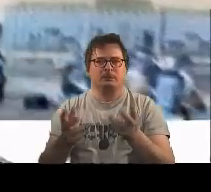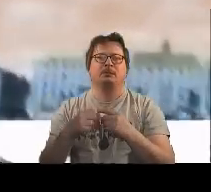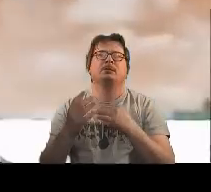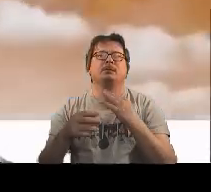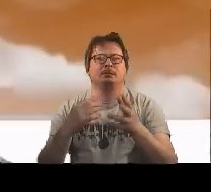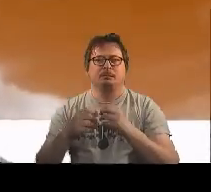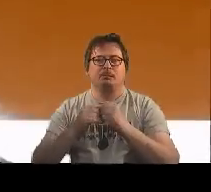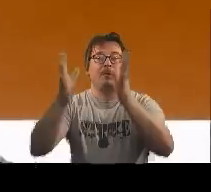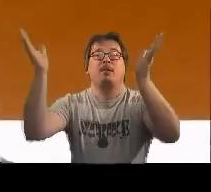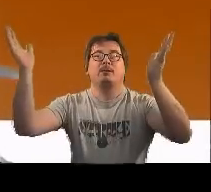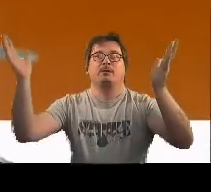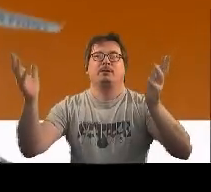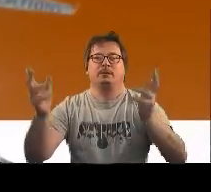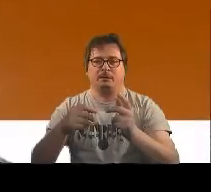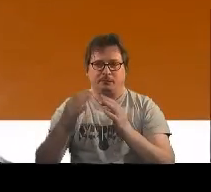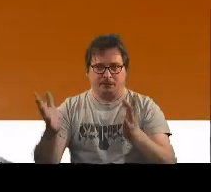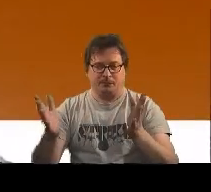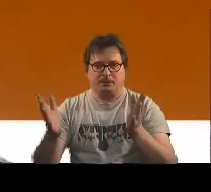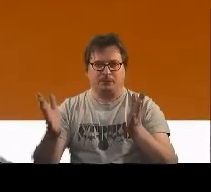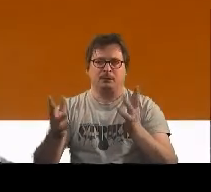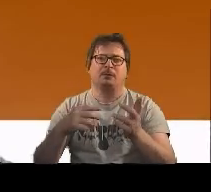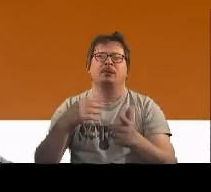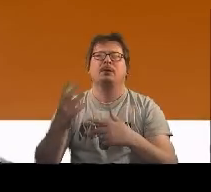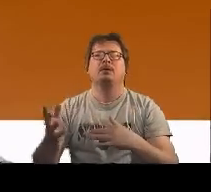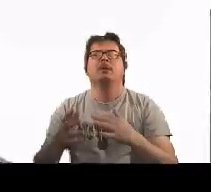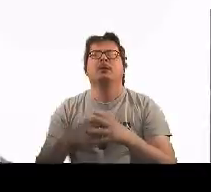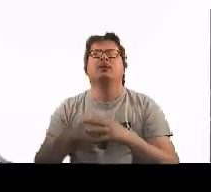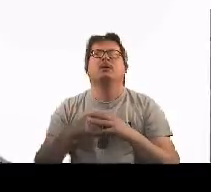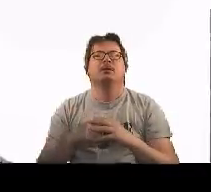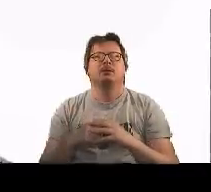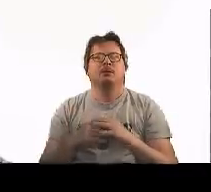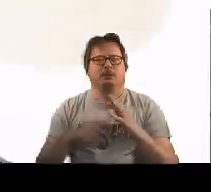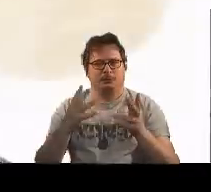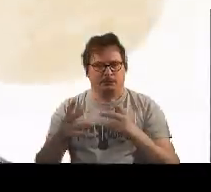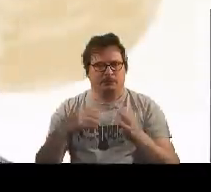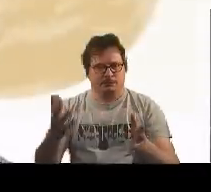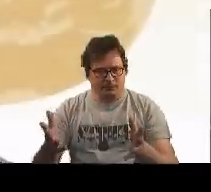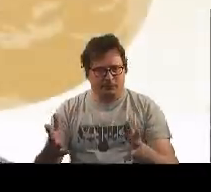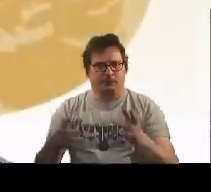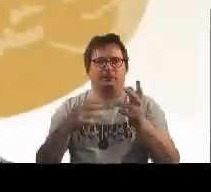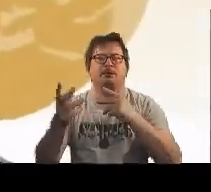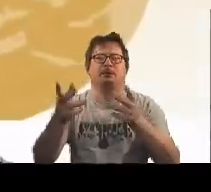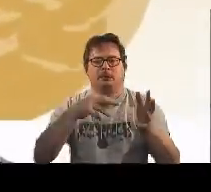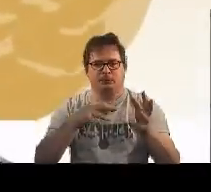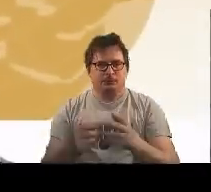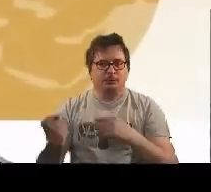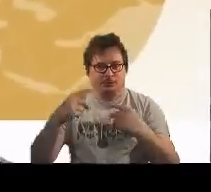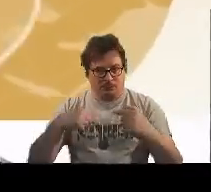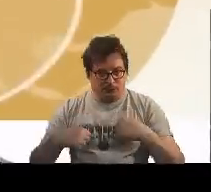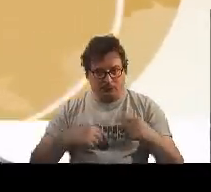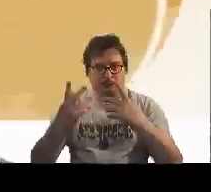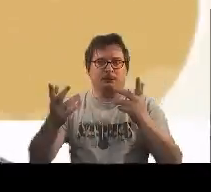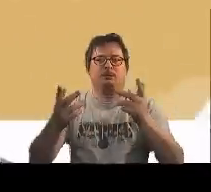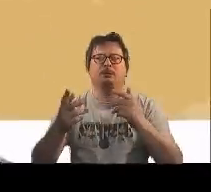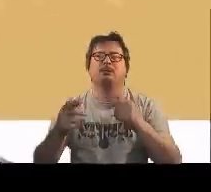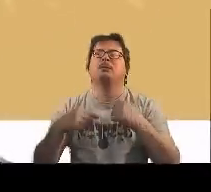sort of have him in there. Or this is going, we're streaming this live and recording it at the same time with VidBlaster.